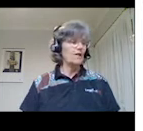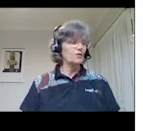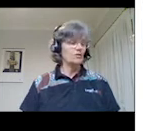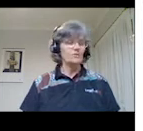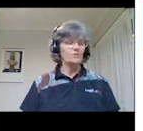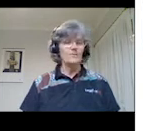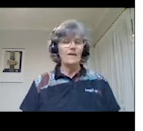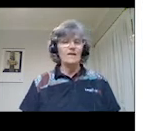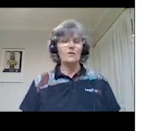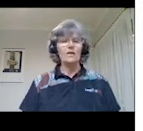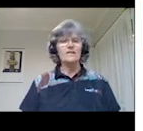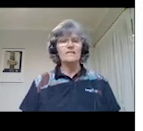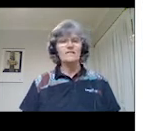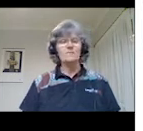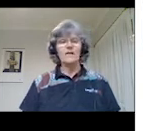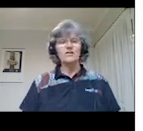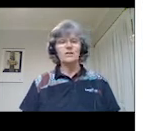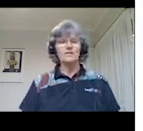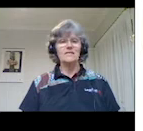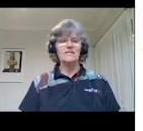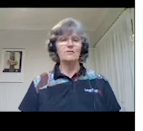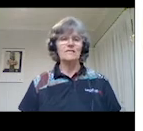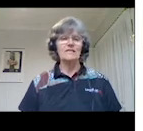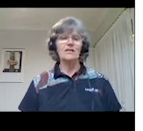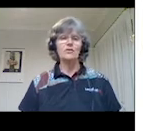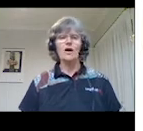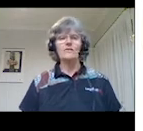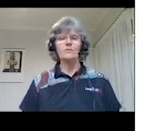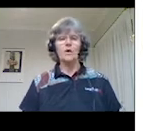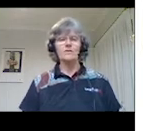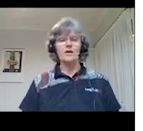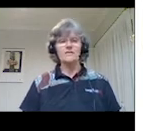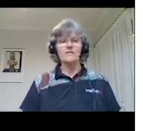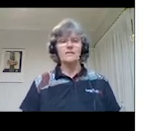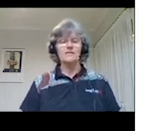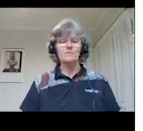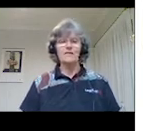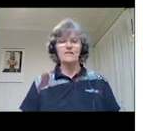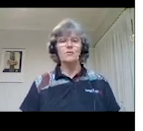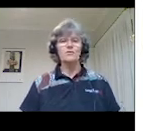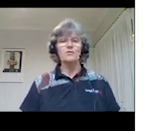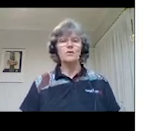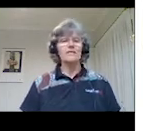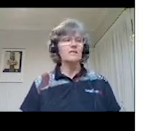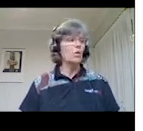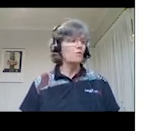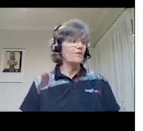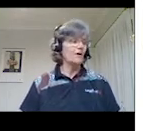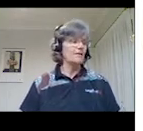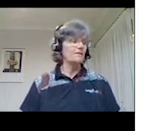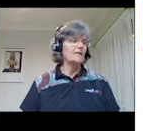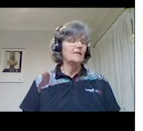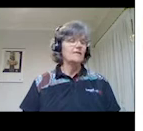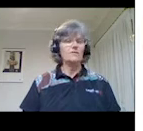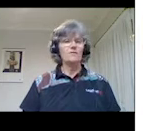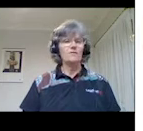we'll get to. So a license suspension is a serious thing, and driving while your license is suspended can also lead to more